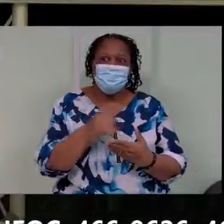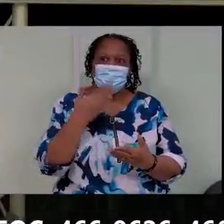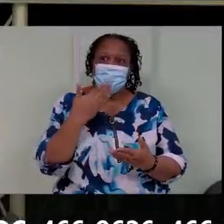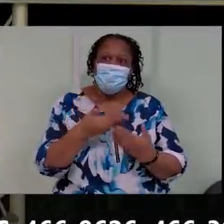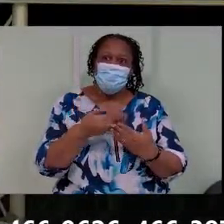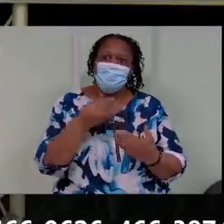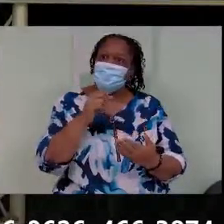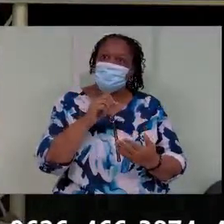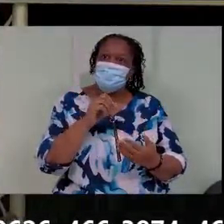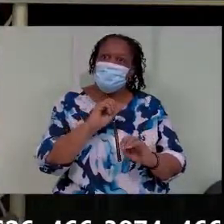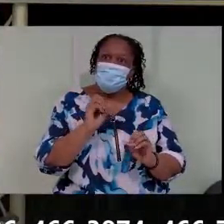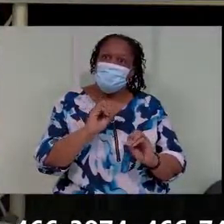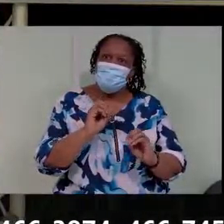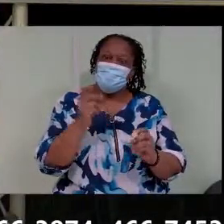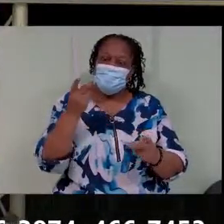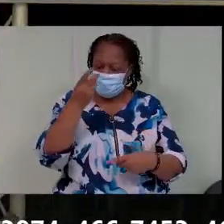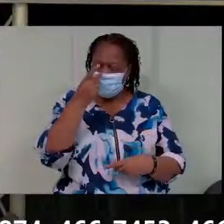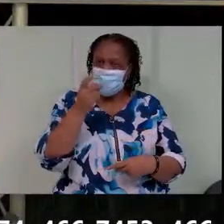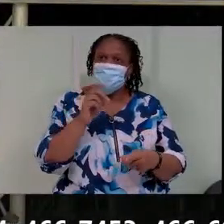Thank you.